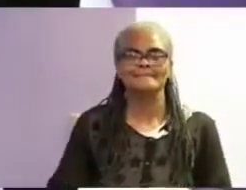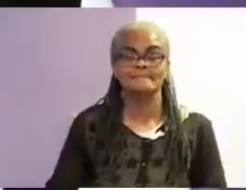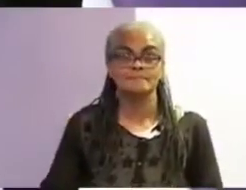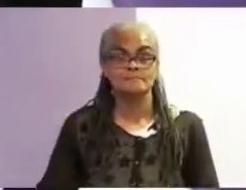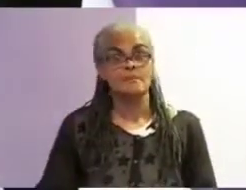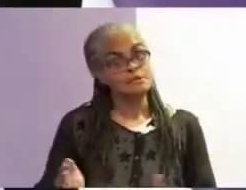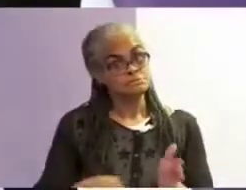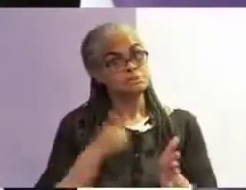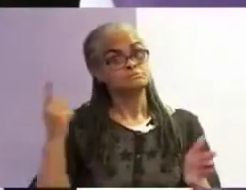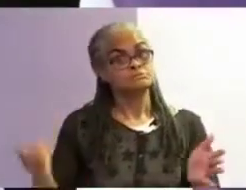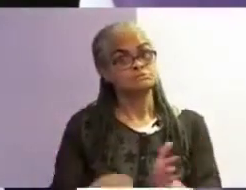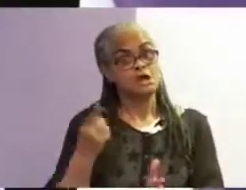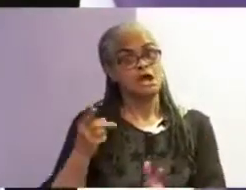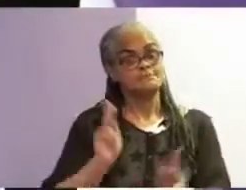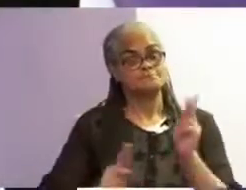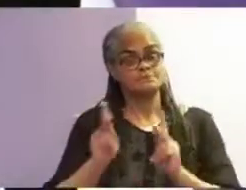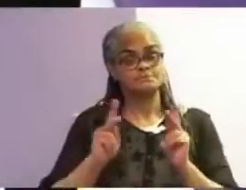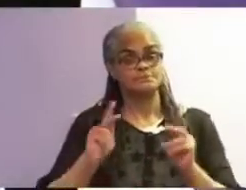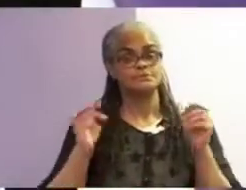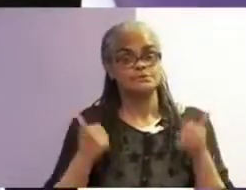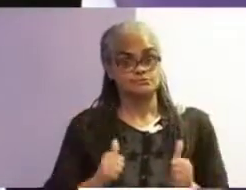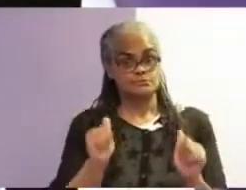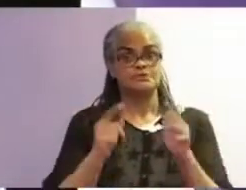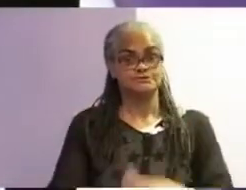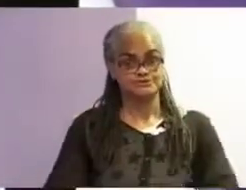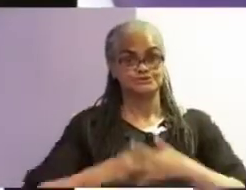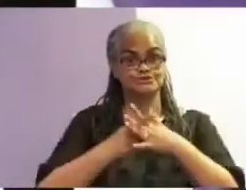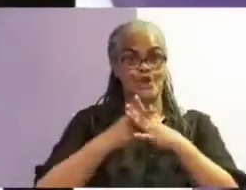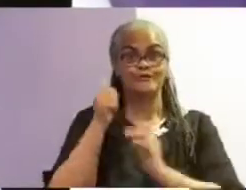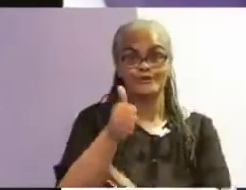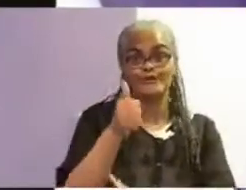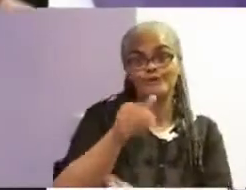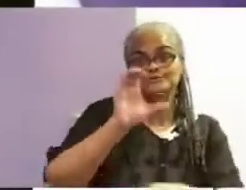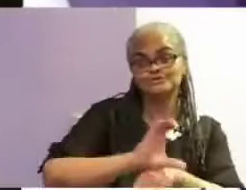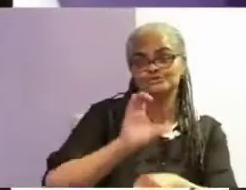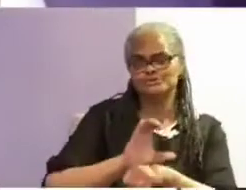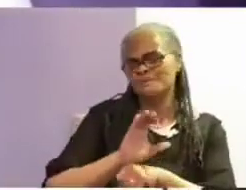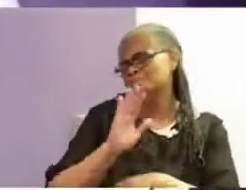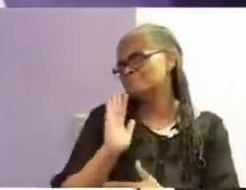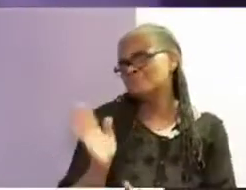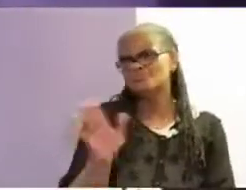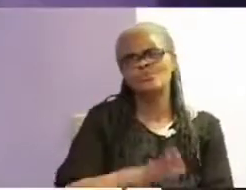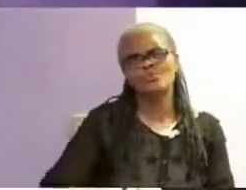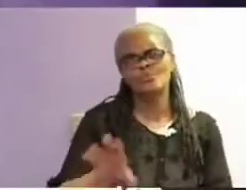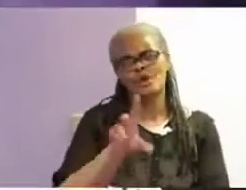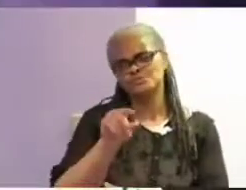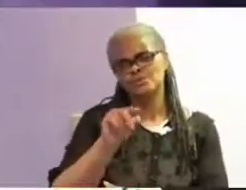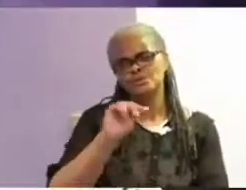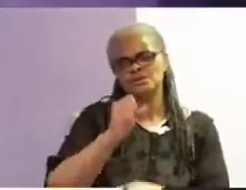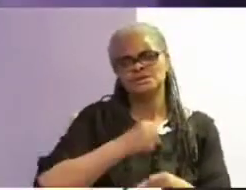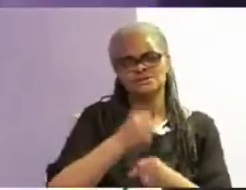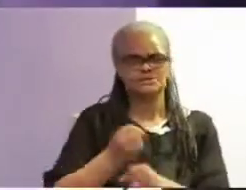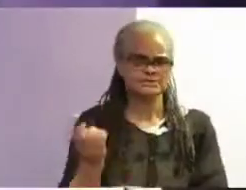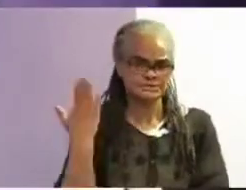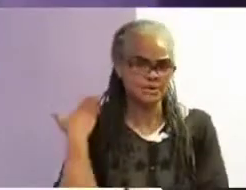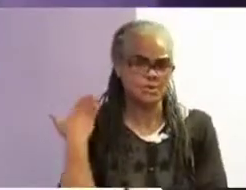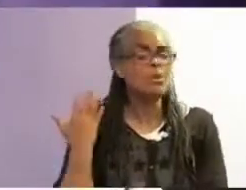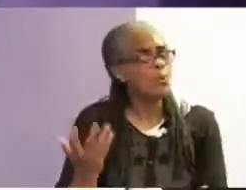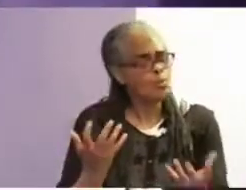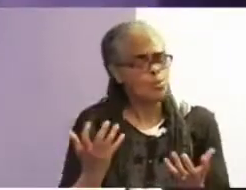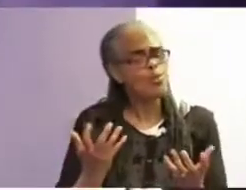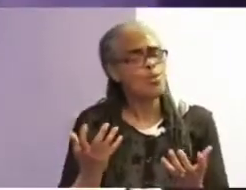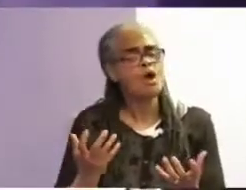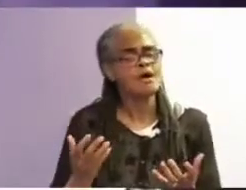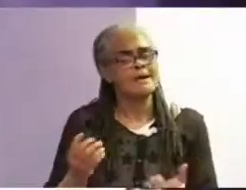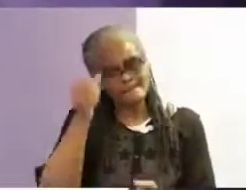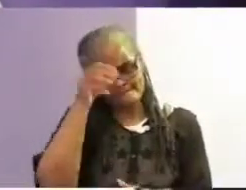church. I had a young man came to me about 20 years ago. I'm going to start a church.